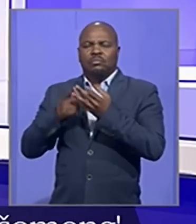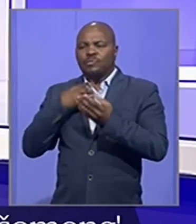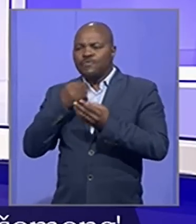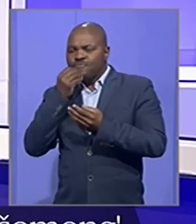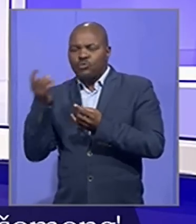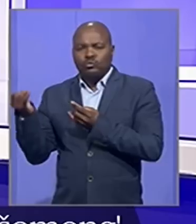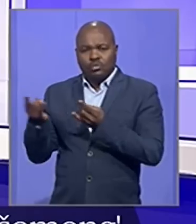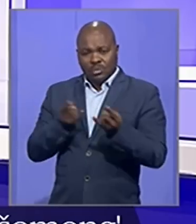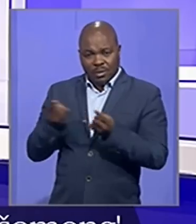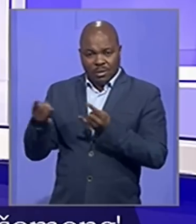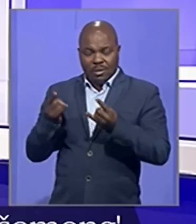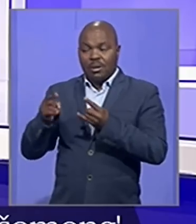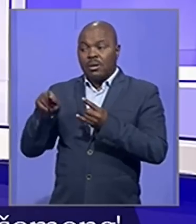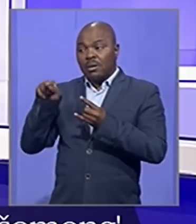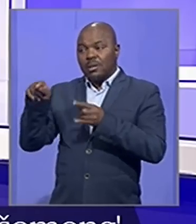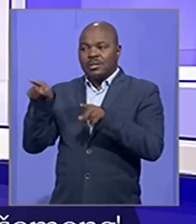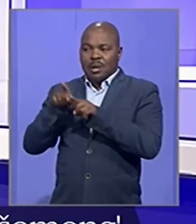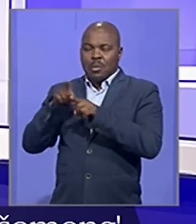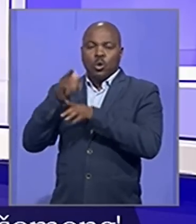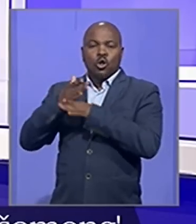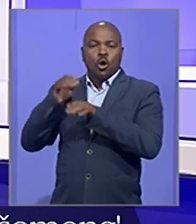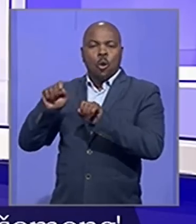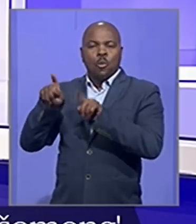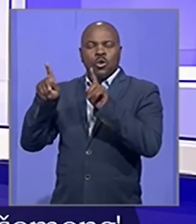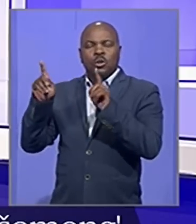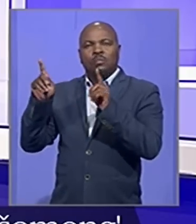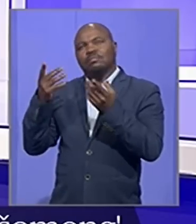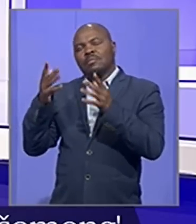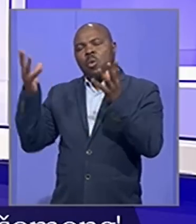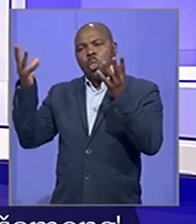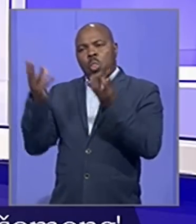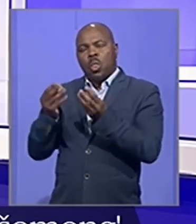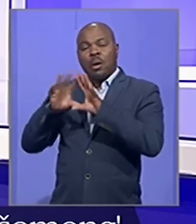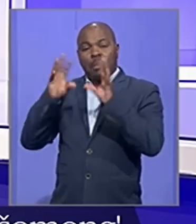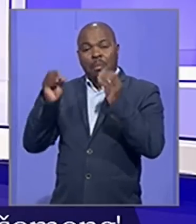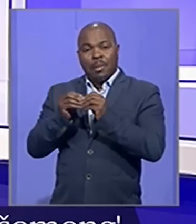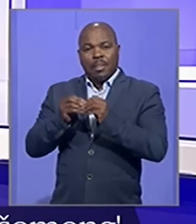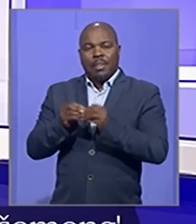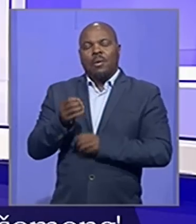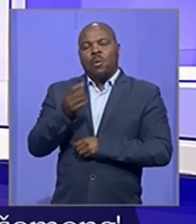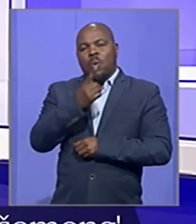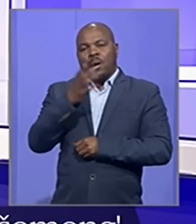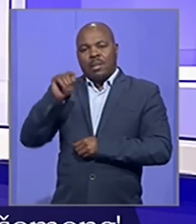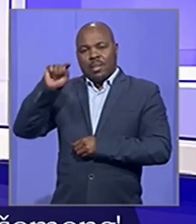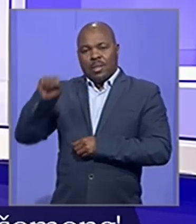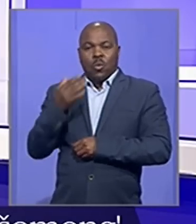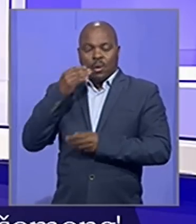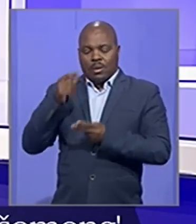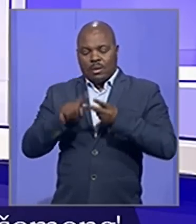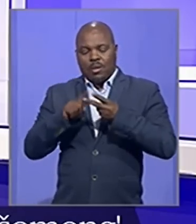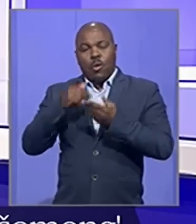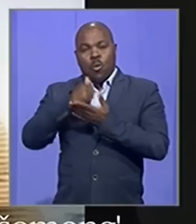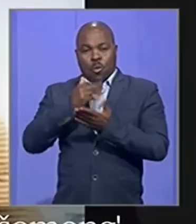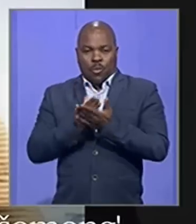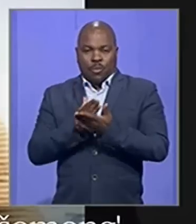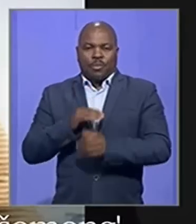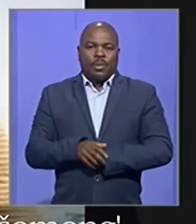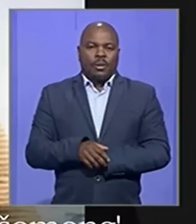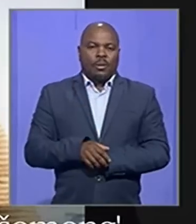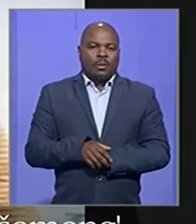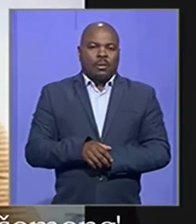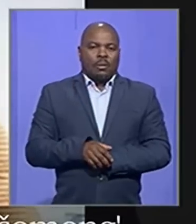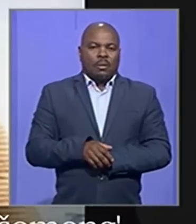rekiša dijo a lahlegetšwe ke mešomo e dikete tše 100 kotareng ya bobedi. This time around,